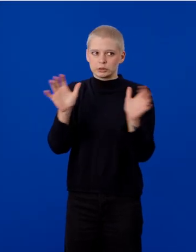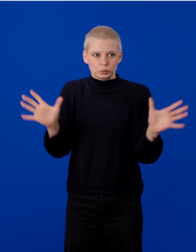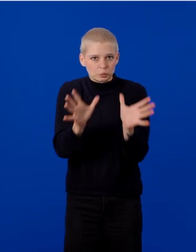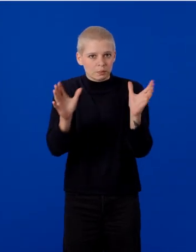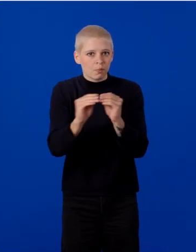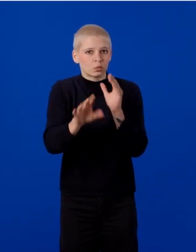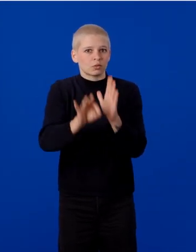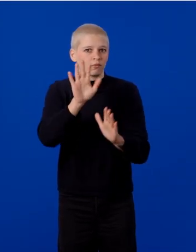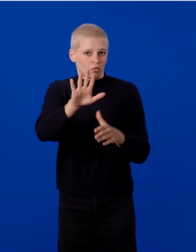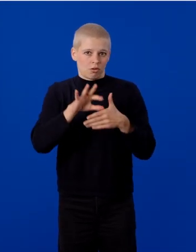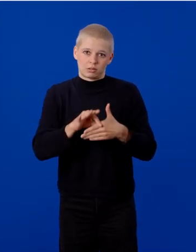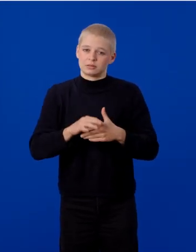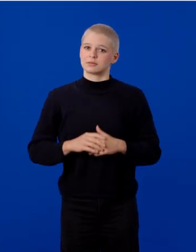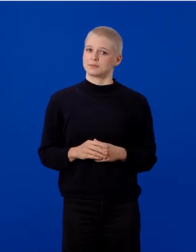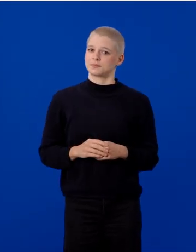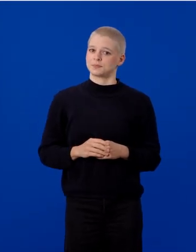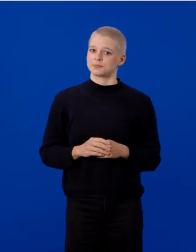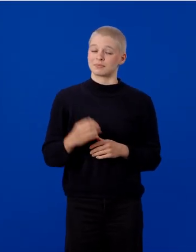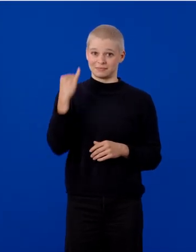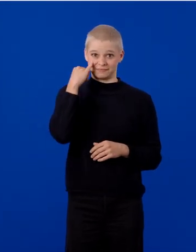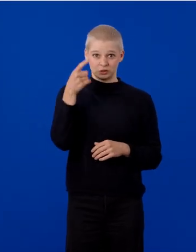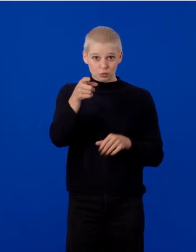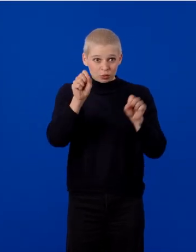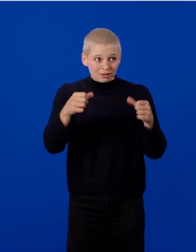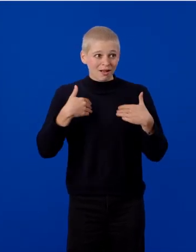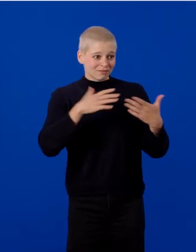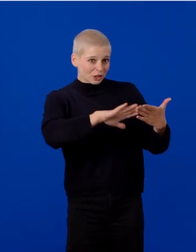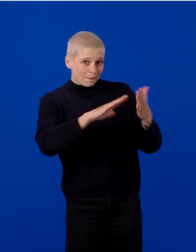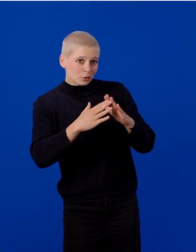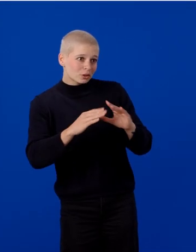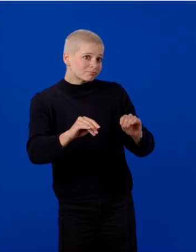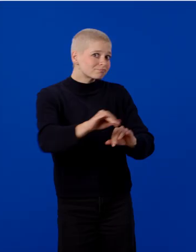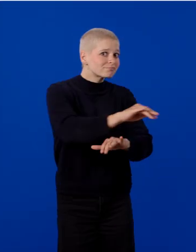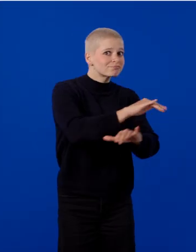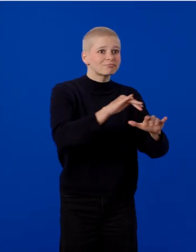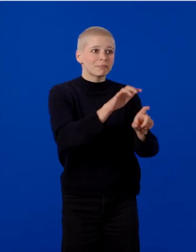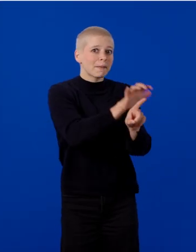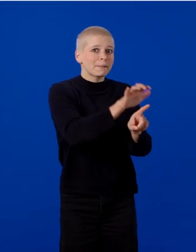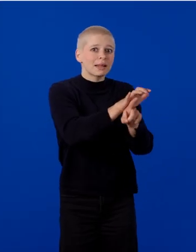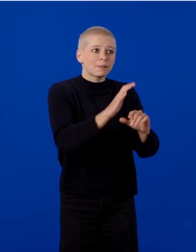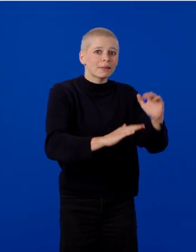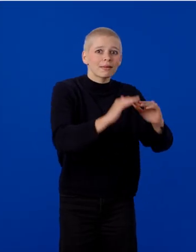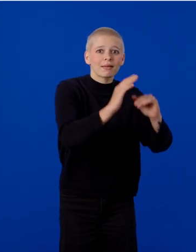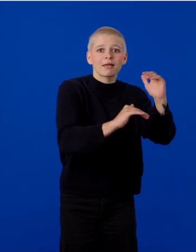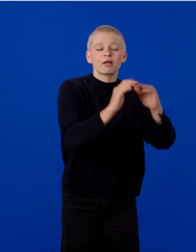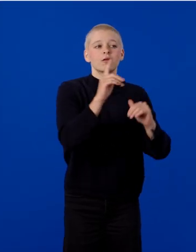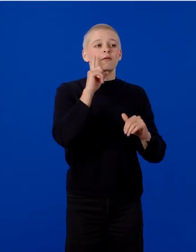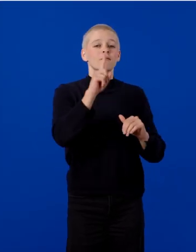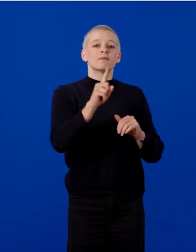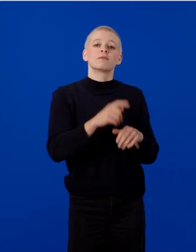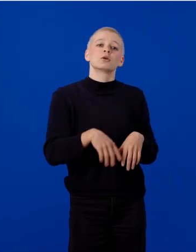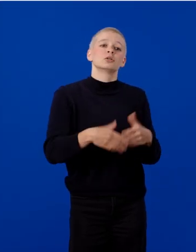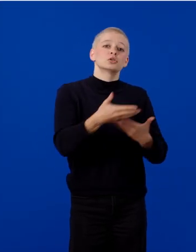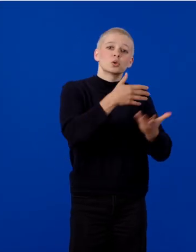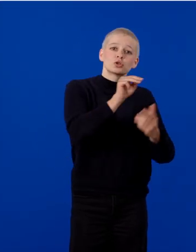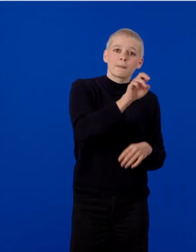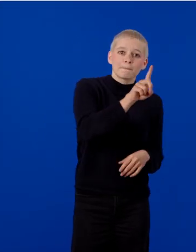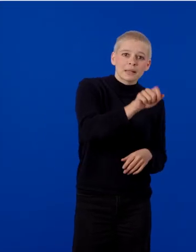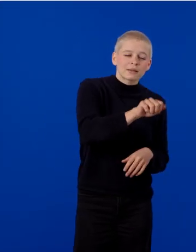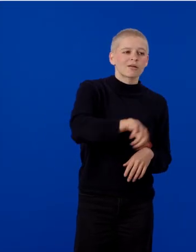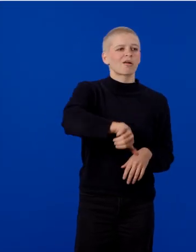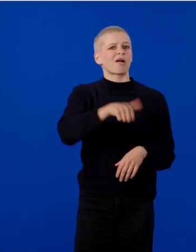content. If you can generate community buzz in the press, on social channels, and build a healthy community on channels like